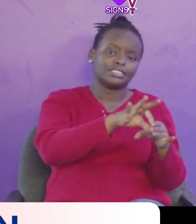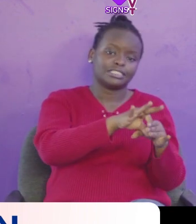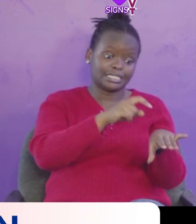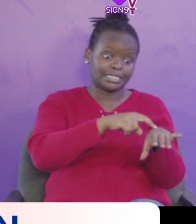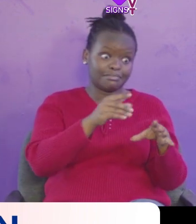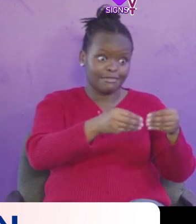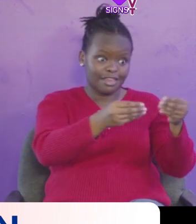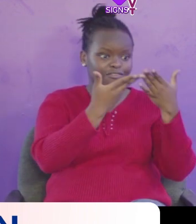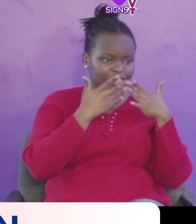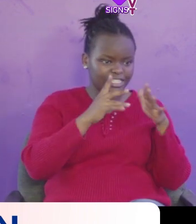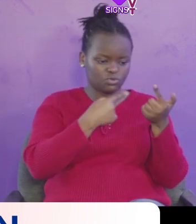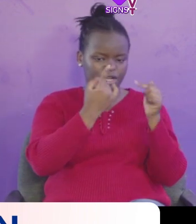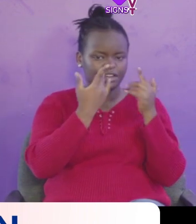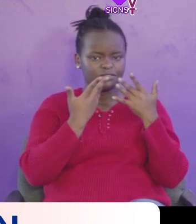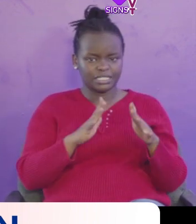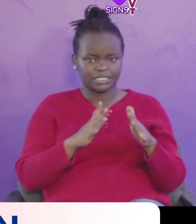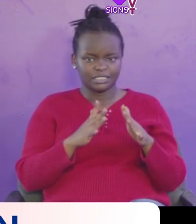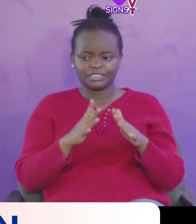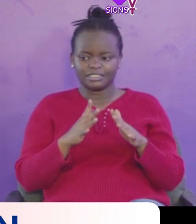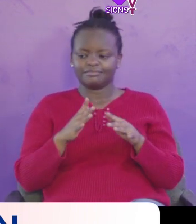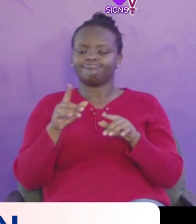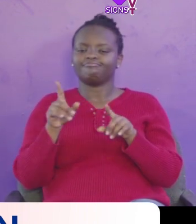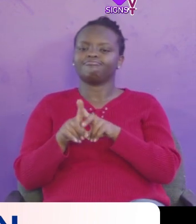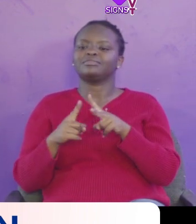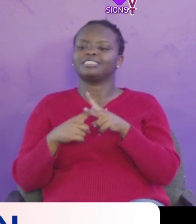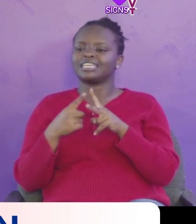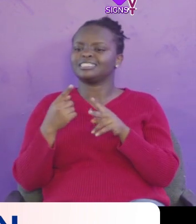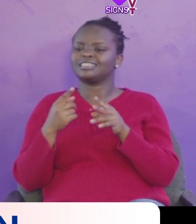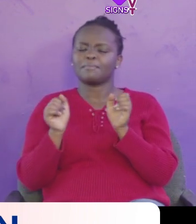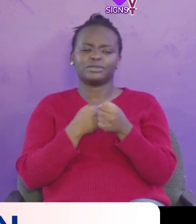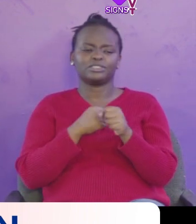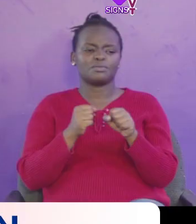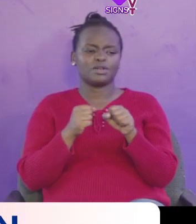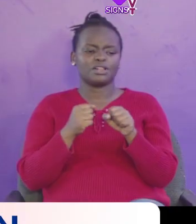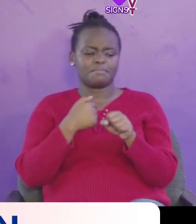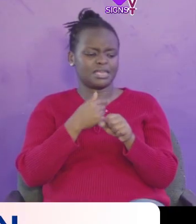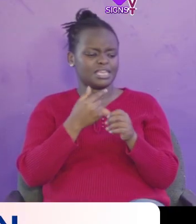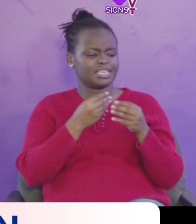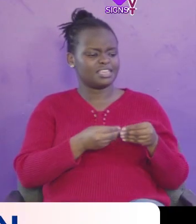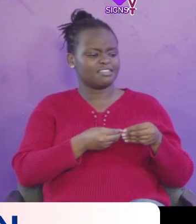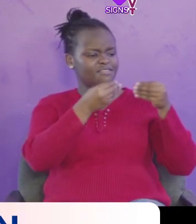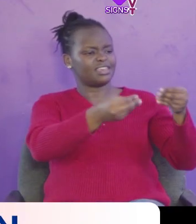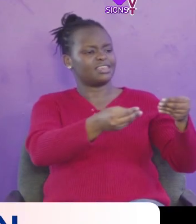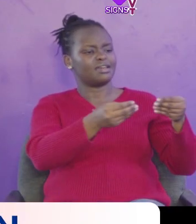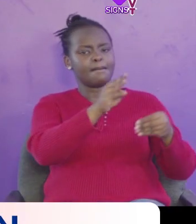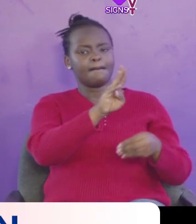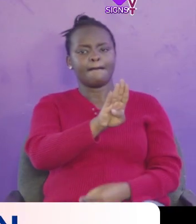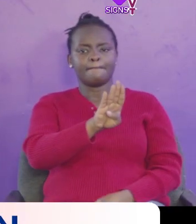kutukalia. You cannot be ruling us, telling us that I'm giving you this, giving us a bursary.